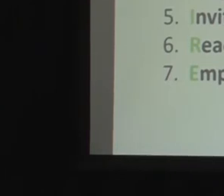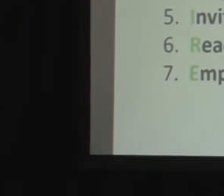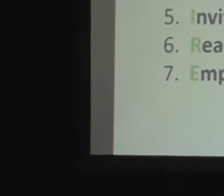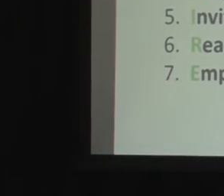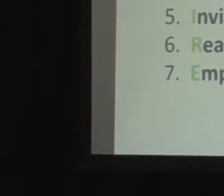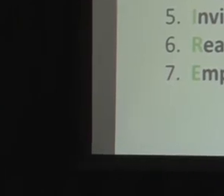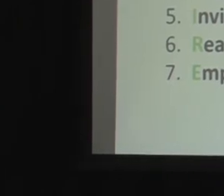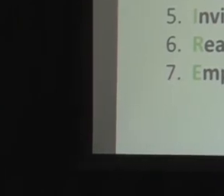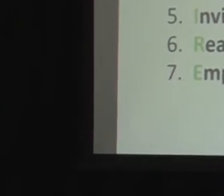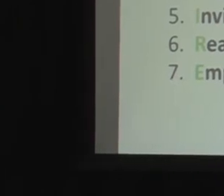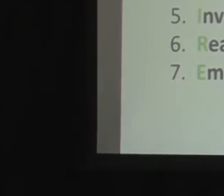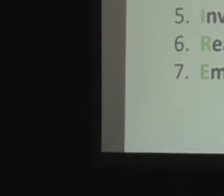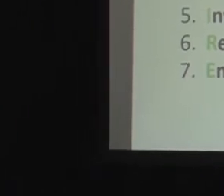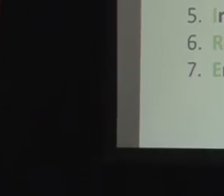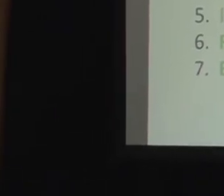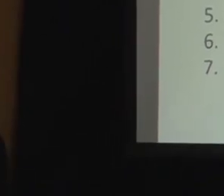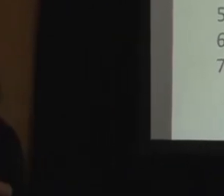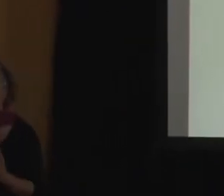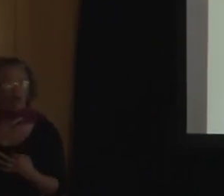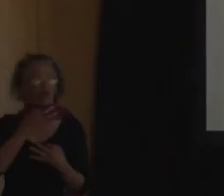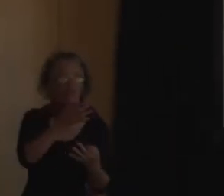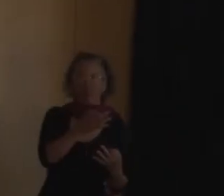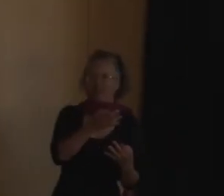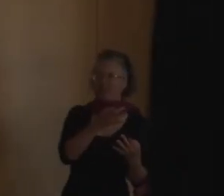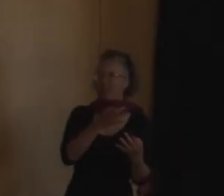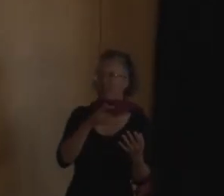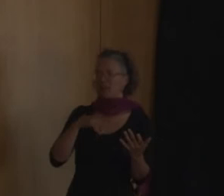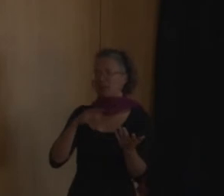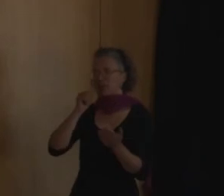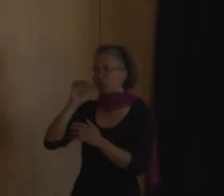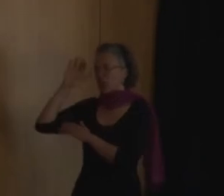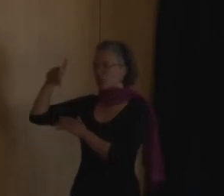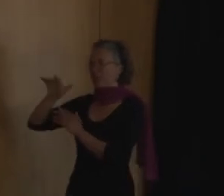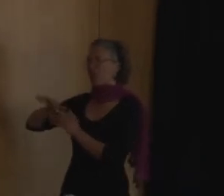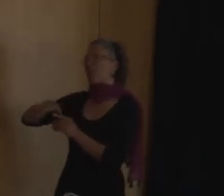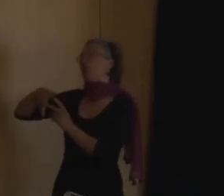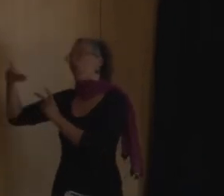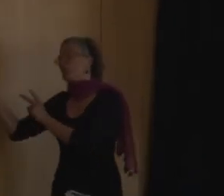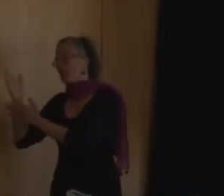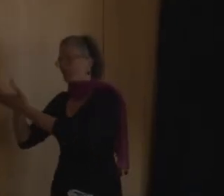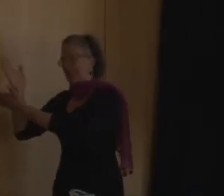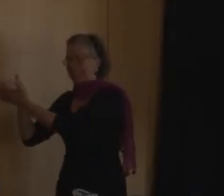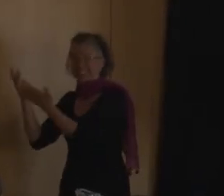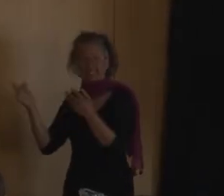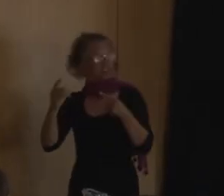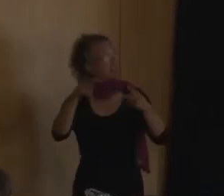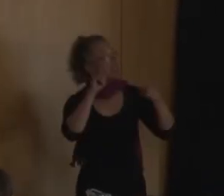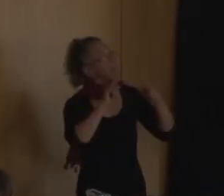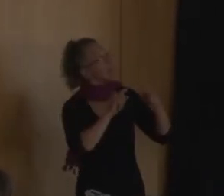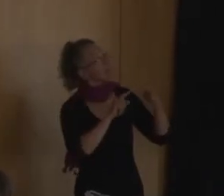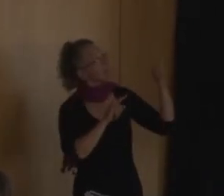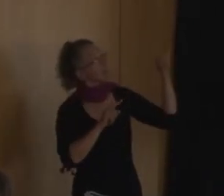inspiration. Though also still accuracy, particularly with Trump's alternative realities. Nurturing diversity, that recognises